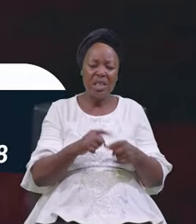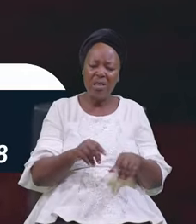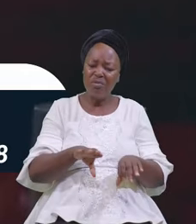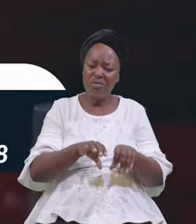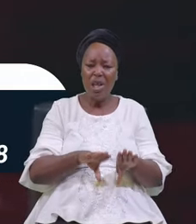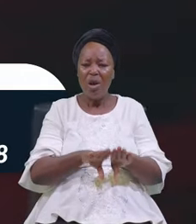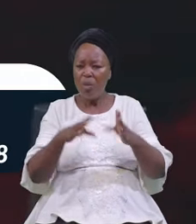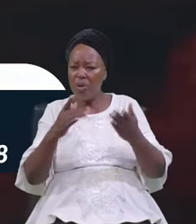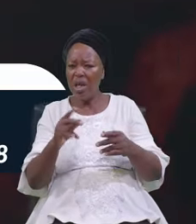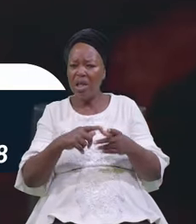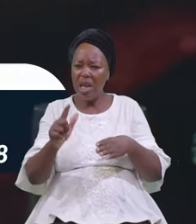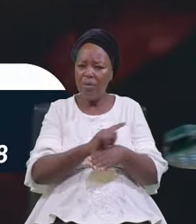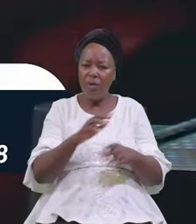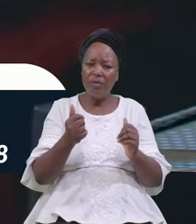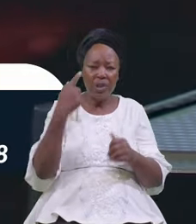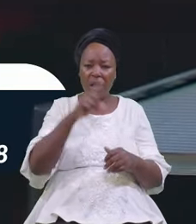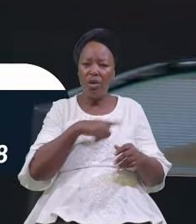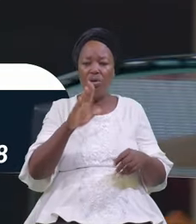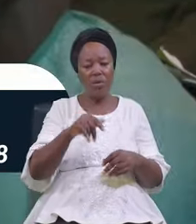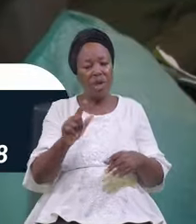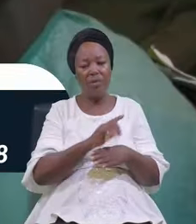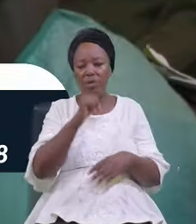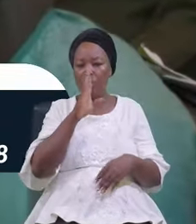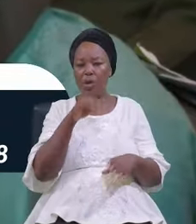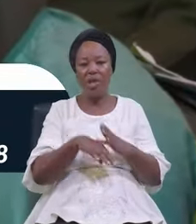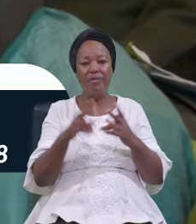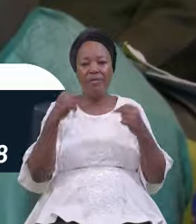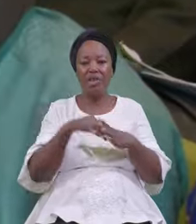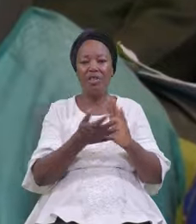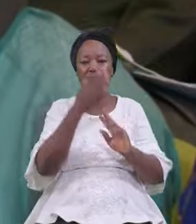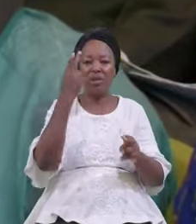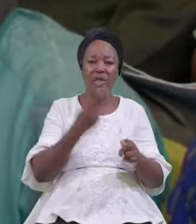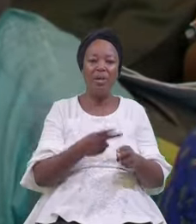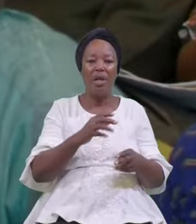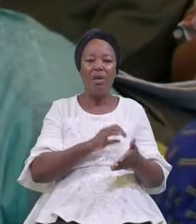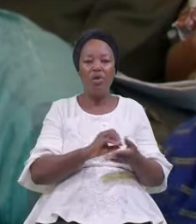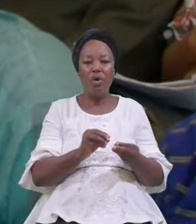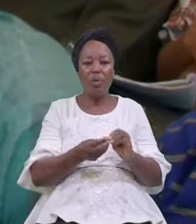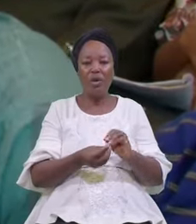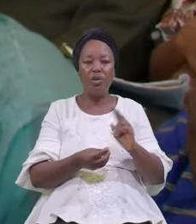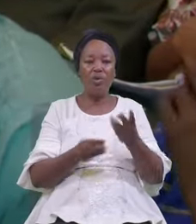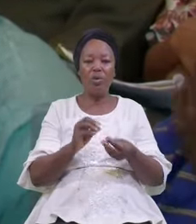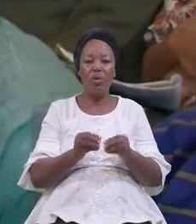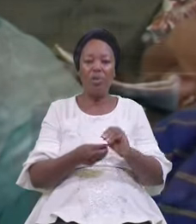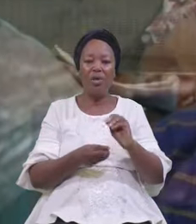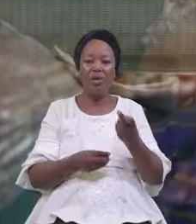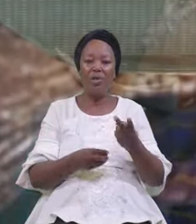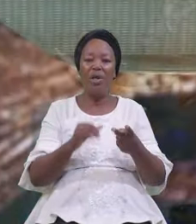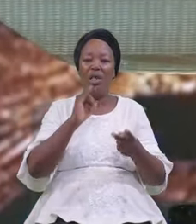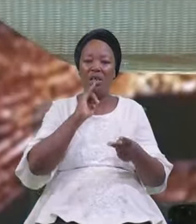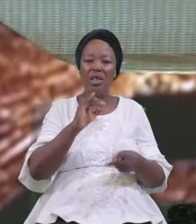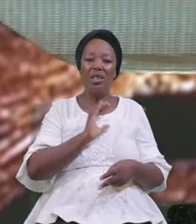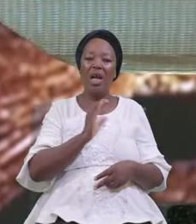Lord, your labor will not be in vain in Jesus' name. We're looking at number two here. Number two is